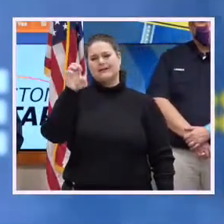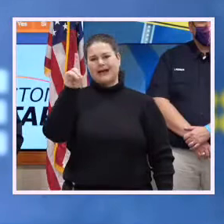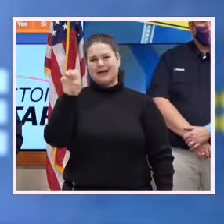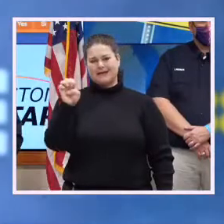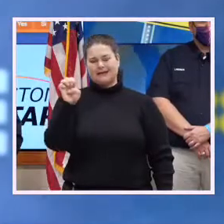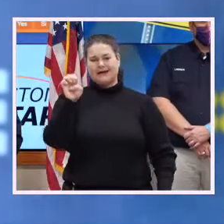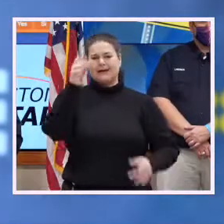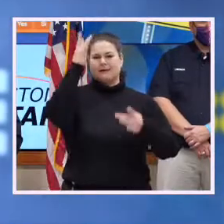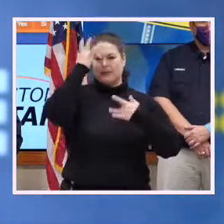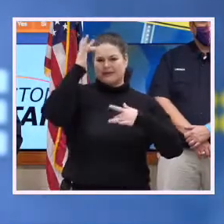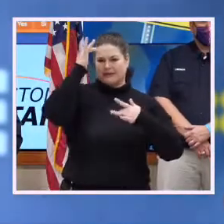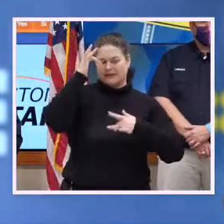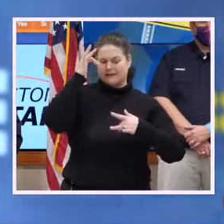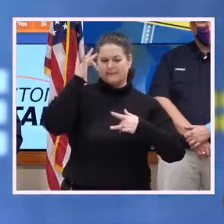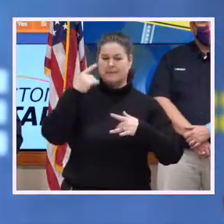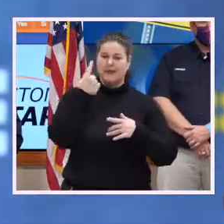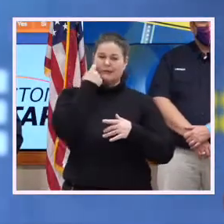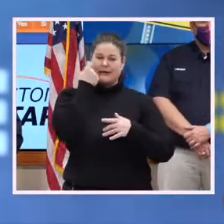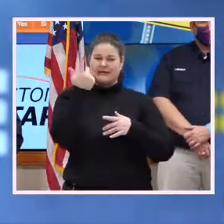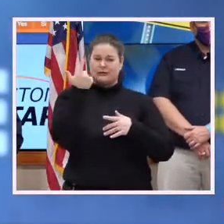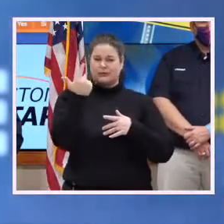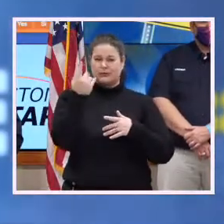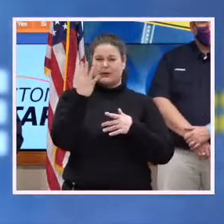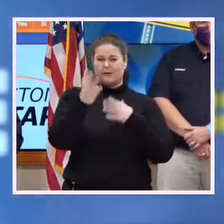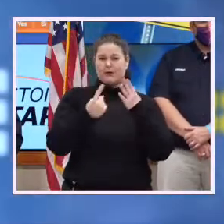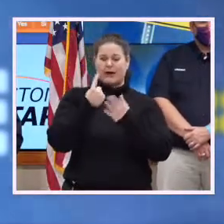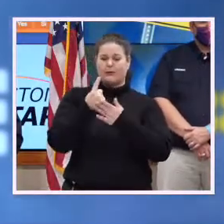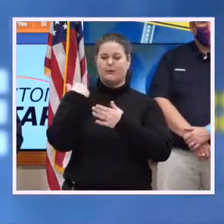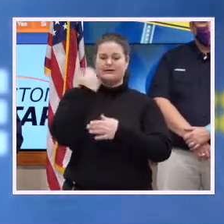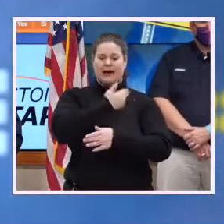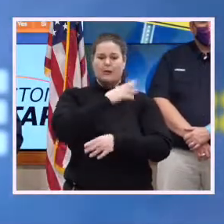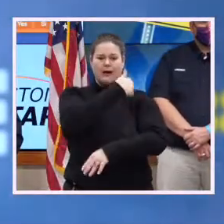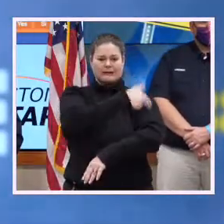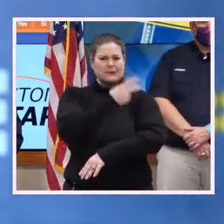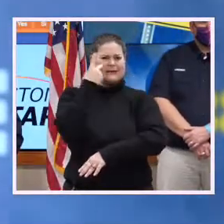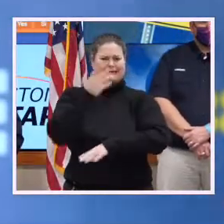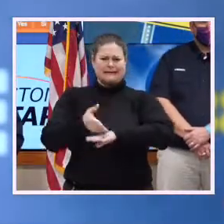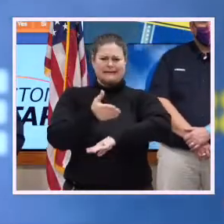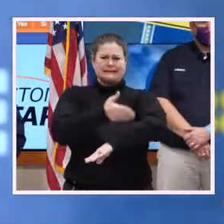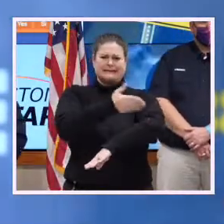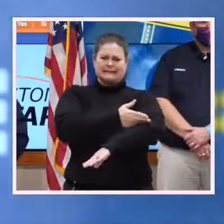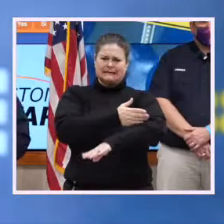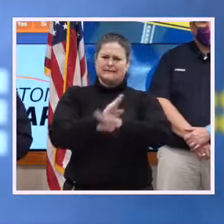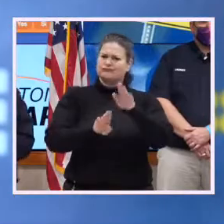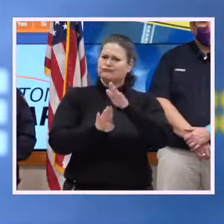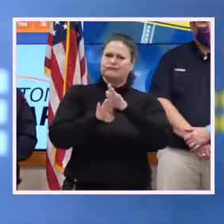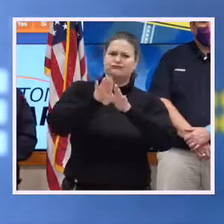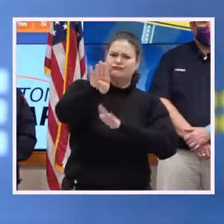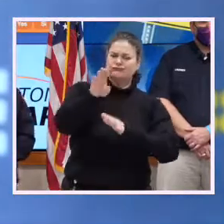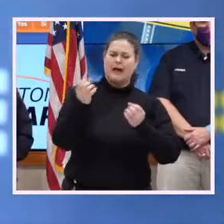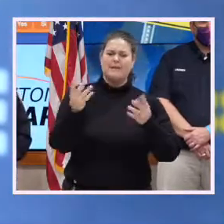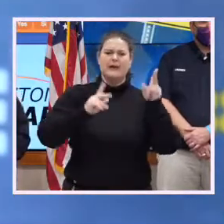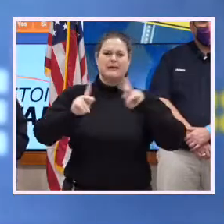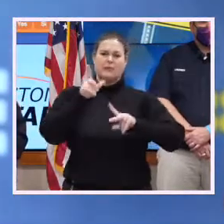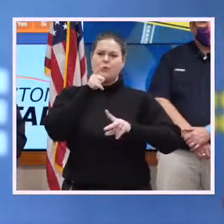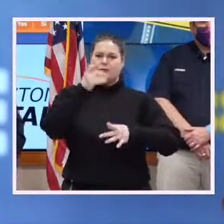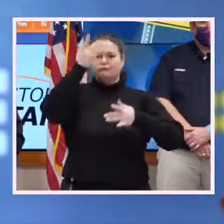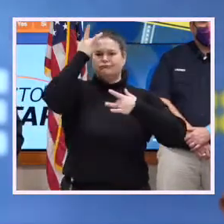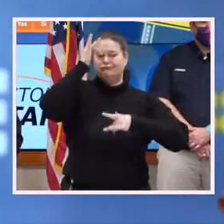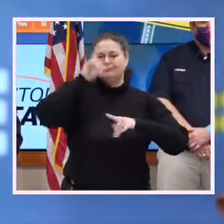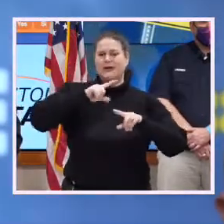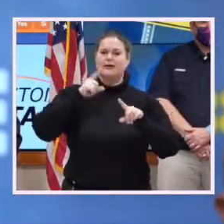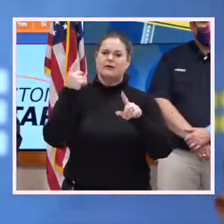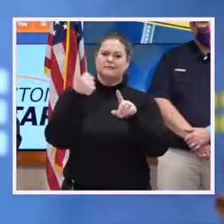Over the last 24 hours, our hospital and the Med Center has seen a significant increases in cases of accidental carbon monoxide poisoning. As Judge